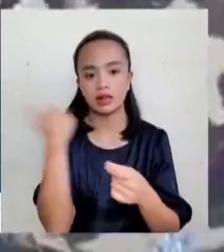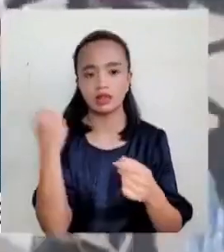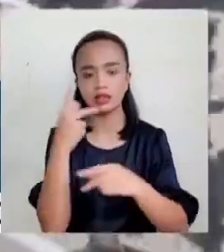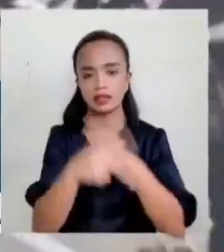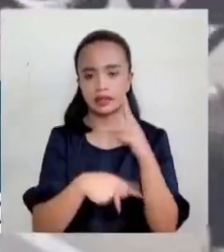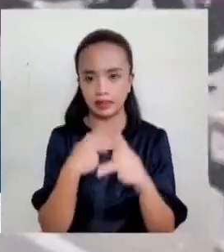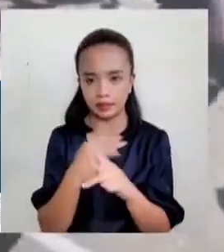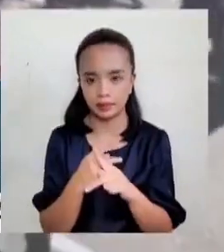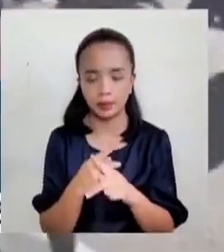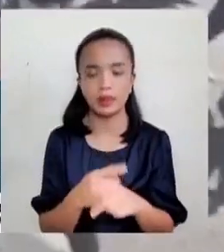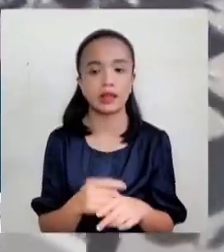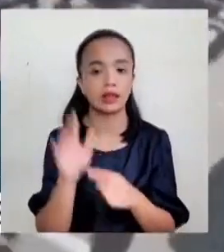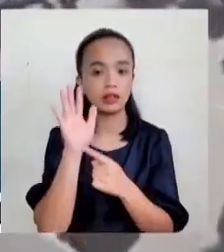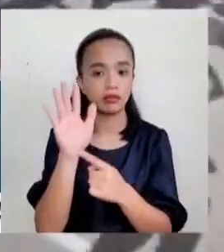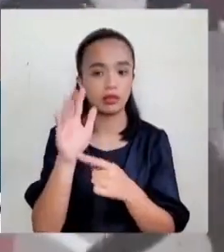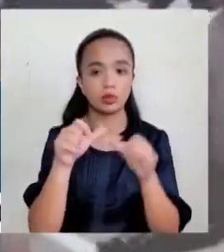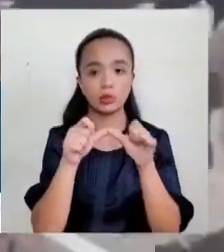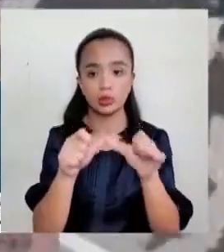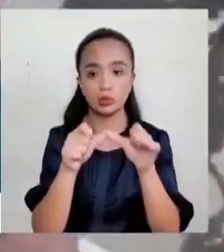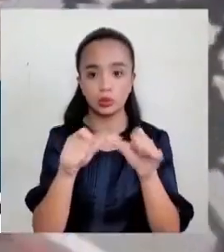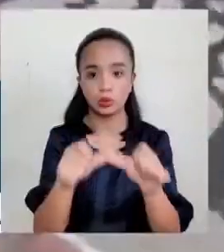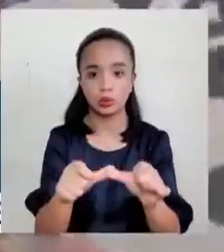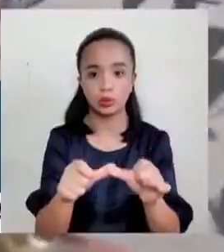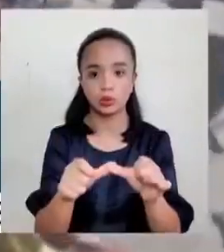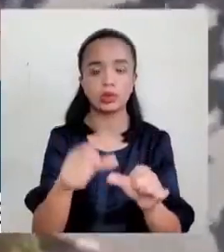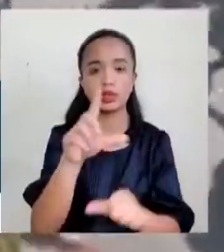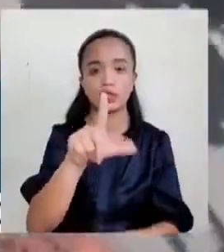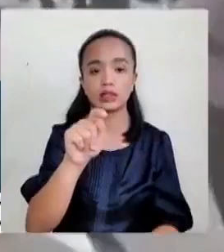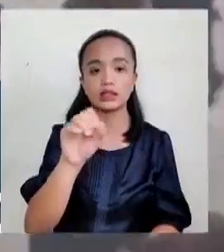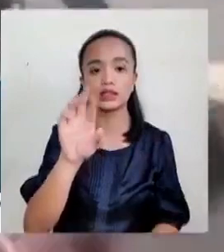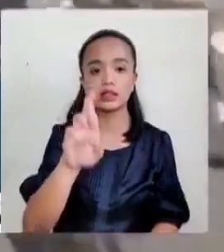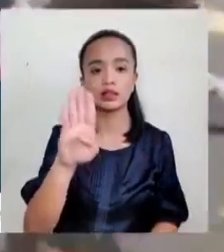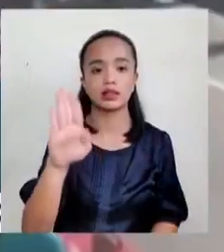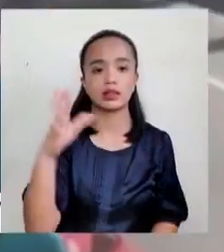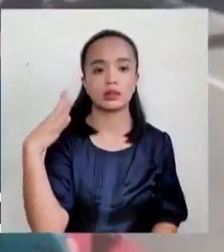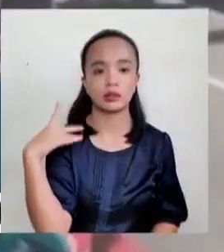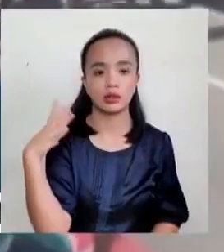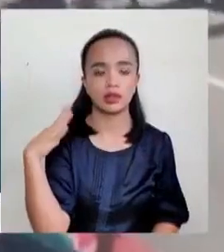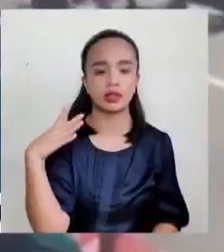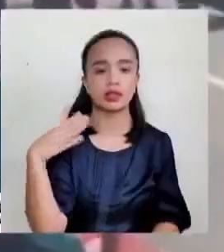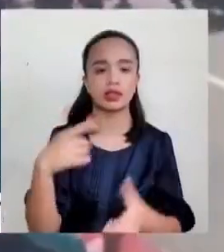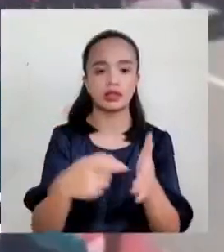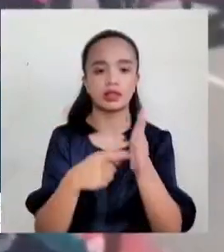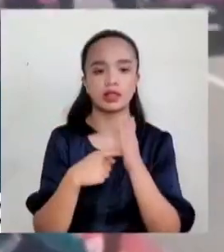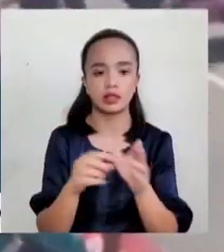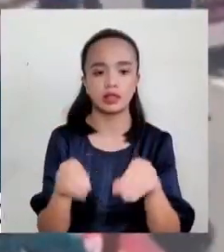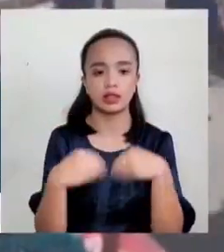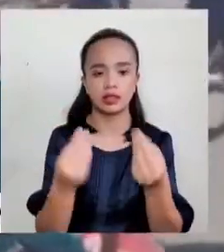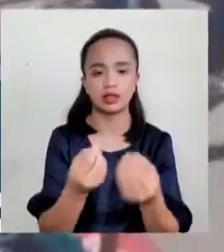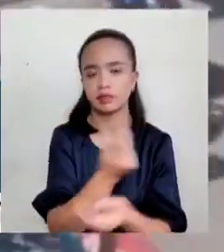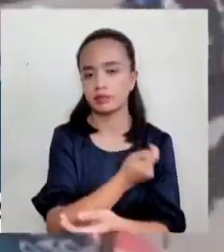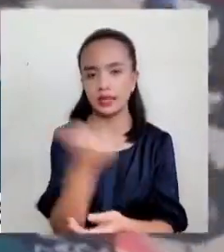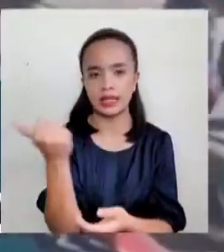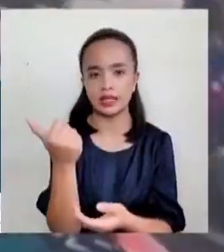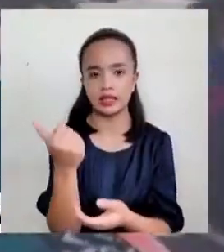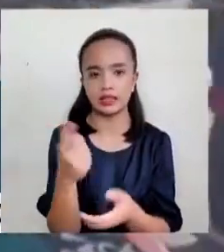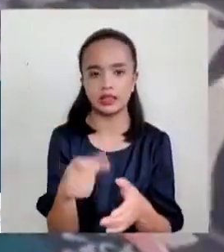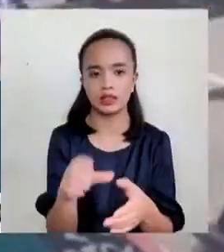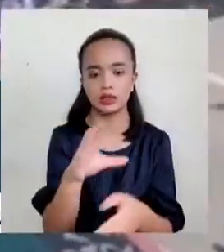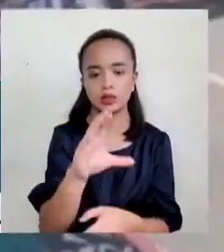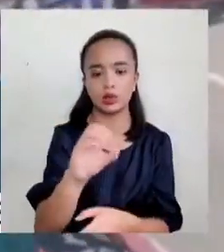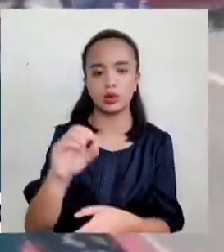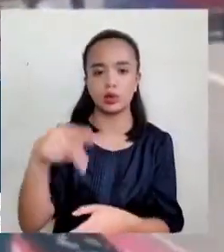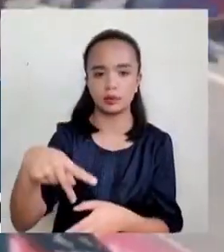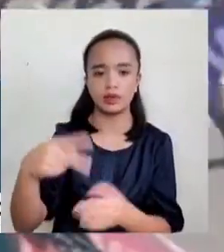the protests will continue until LTFRB yields to their request, which is to scrap the consolidation requirements under the